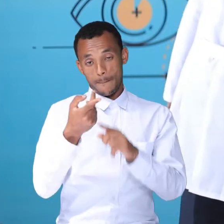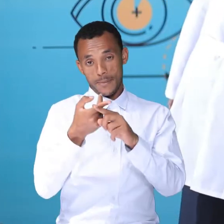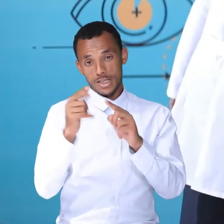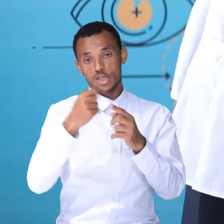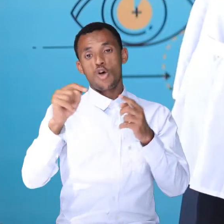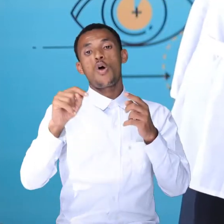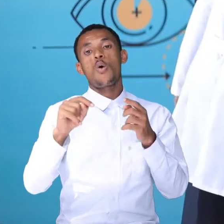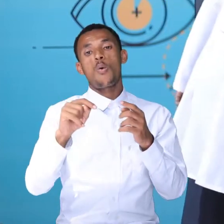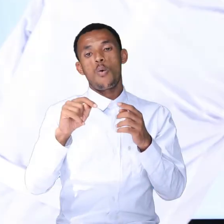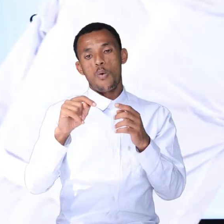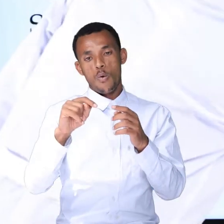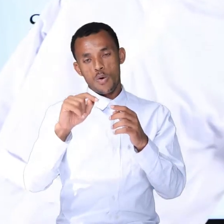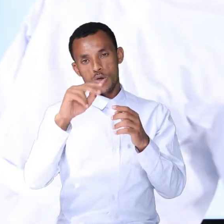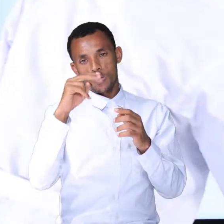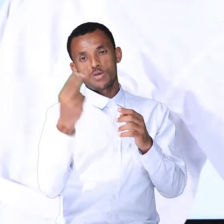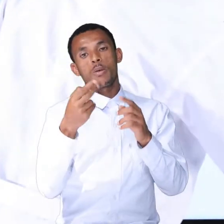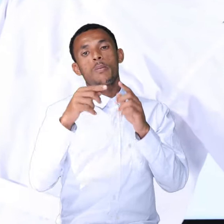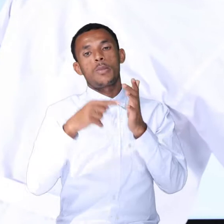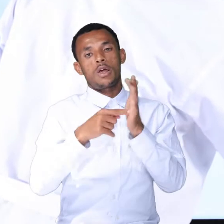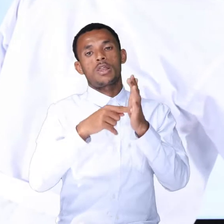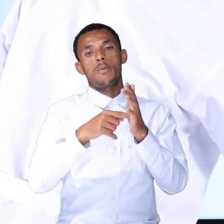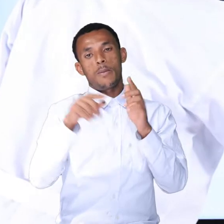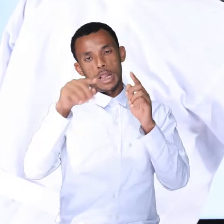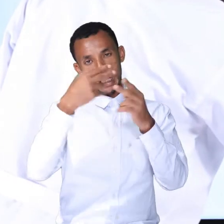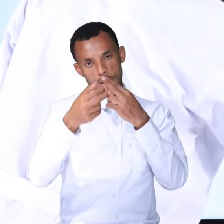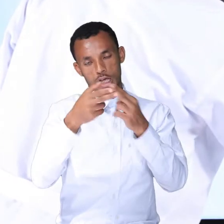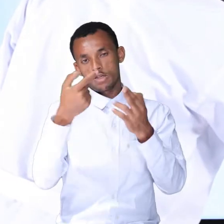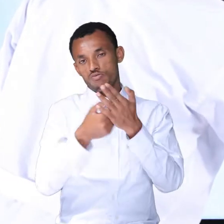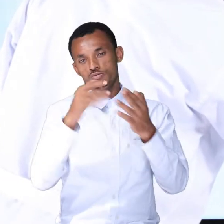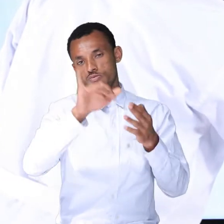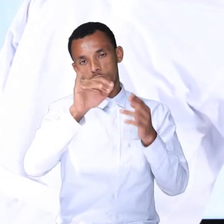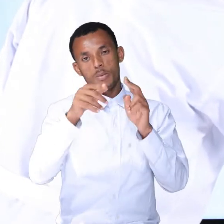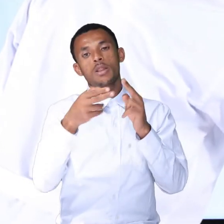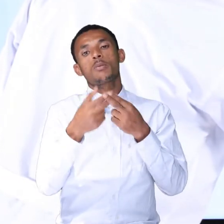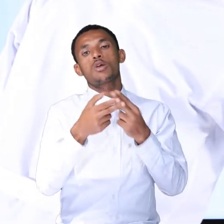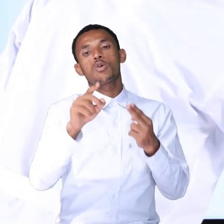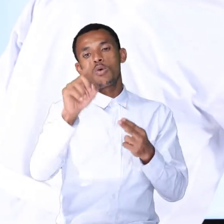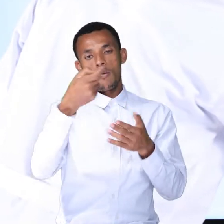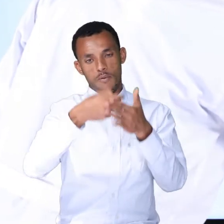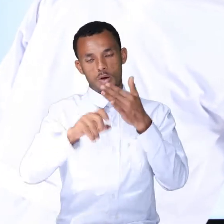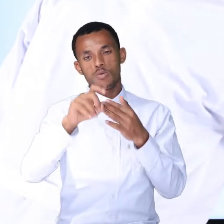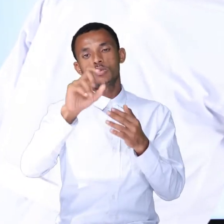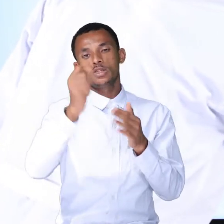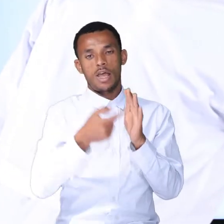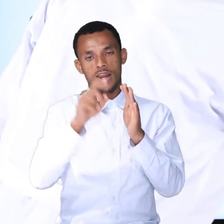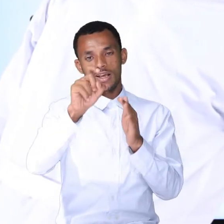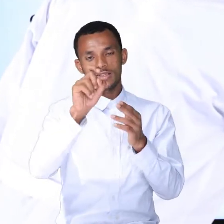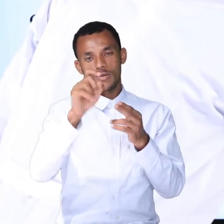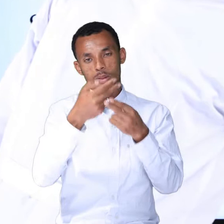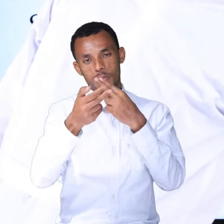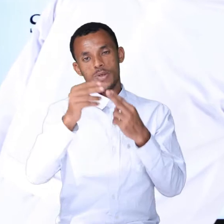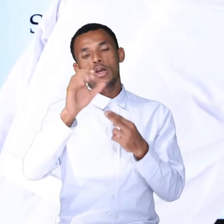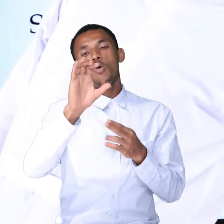the operation here is multiplication, here you have also multiplication. So we will have a value to be sine x multiplied by cosine of